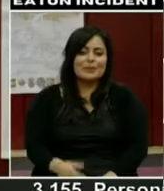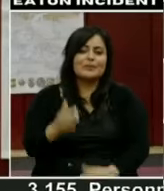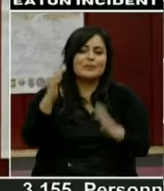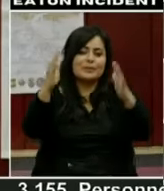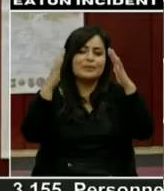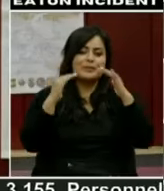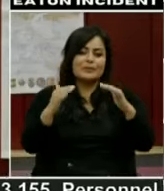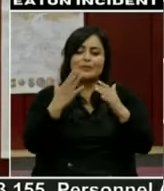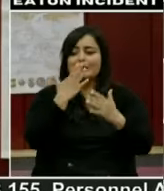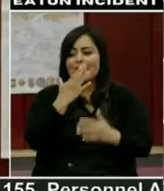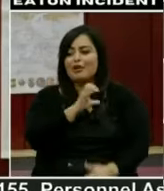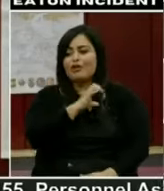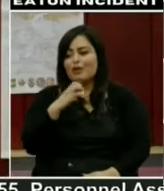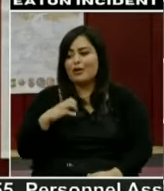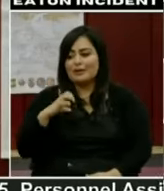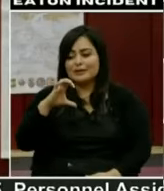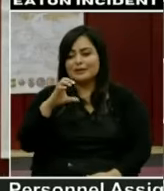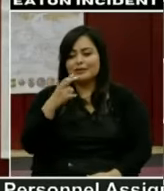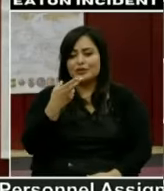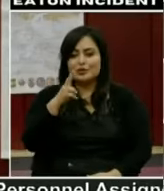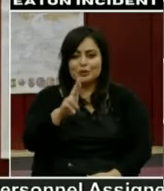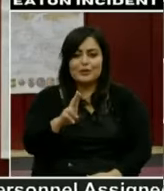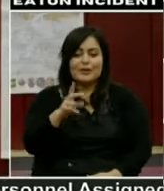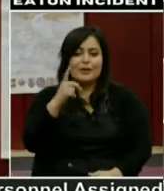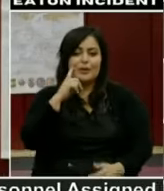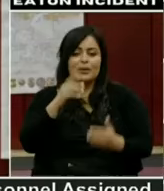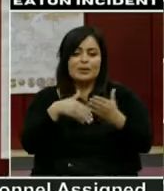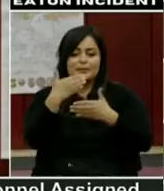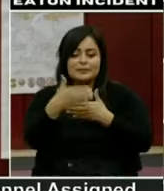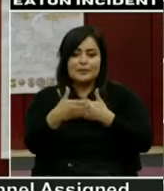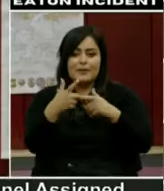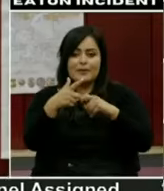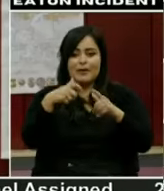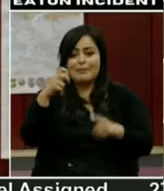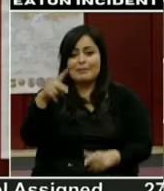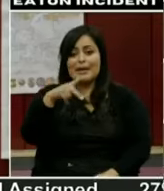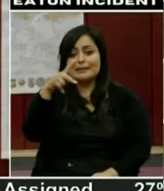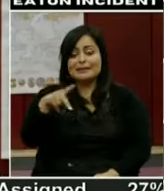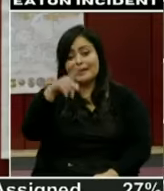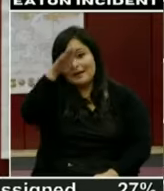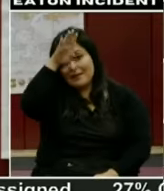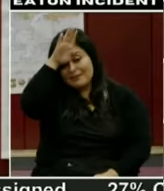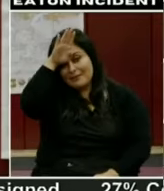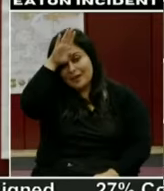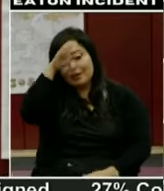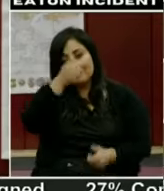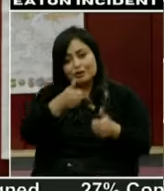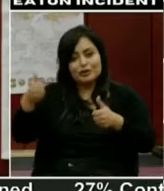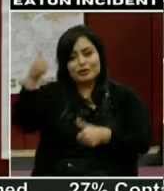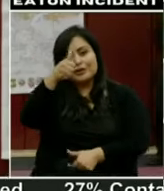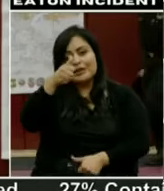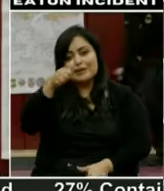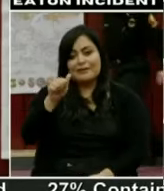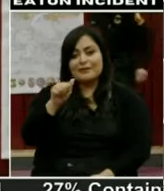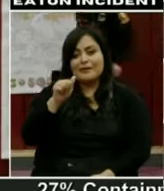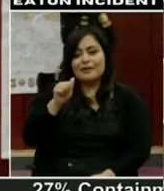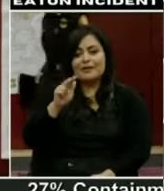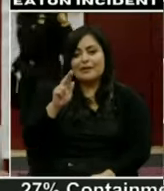Thank you, Congresswoman Hsu, for those words. Next up, we'll have from the Pasadena Fire Chief Augustine with some